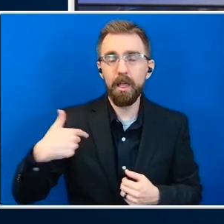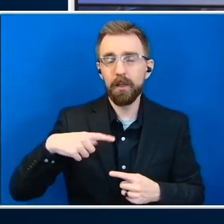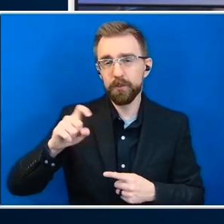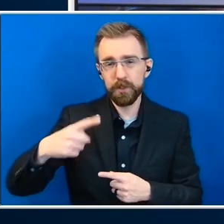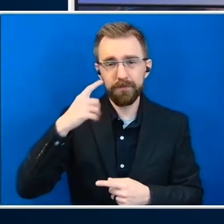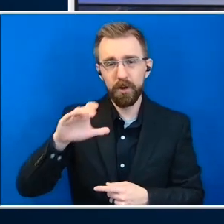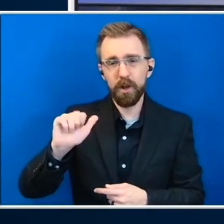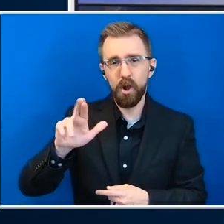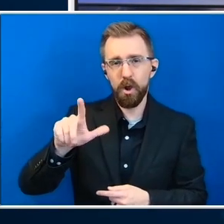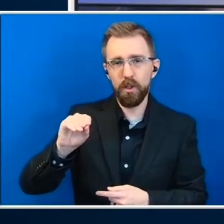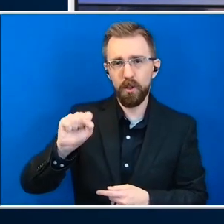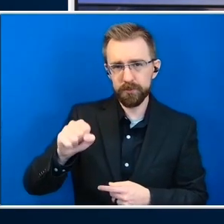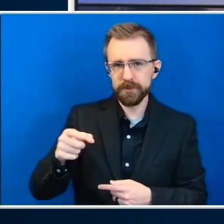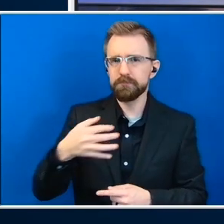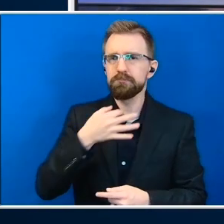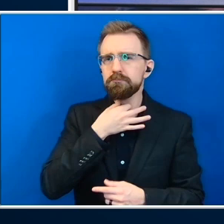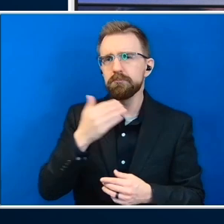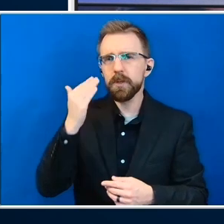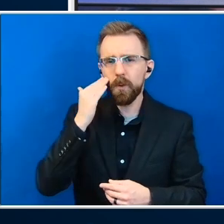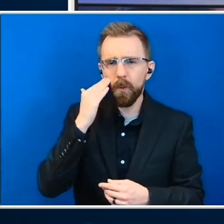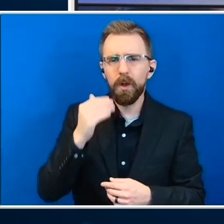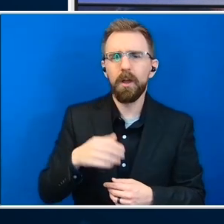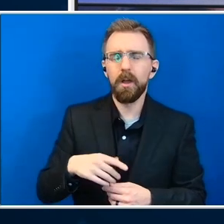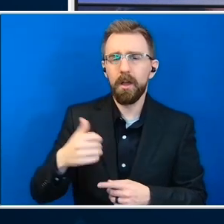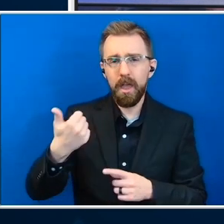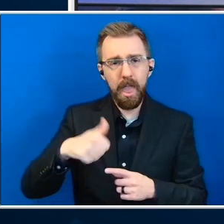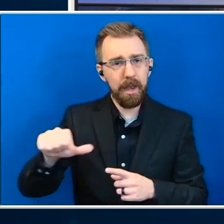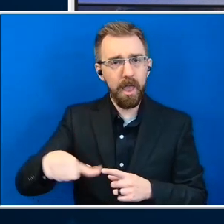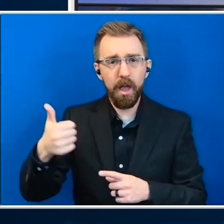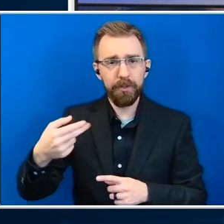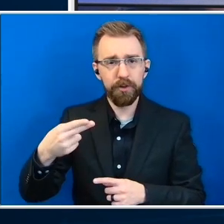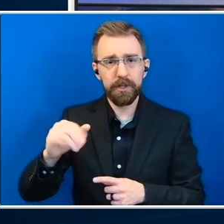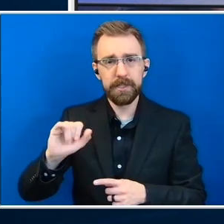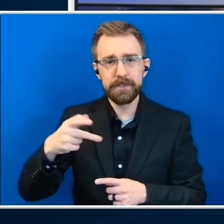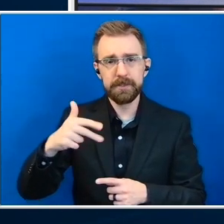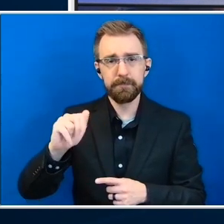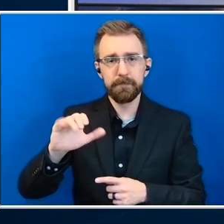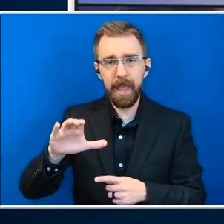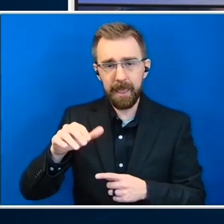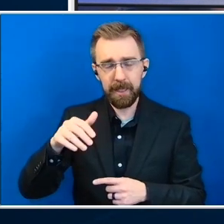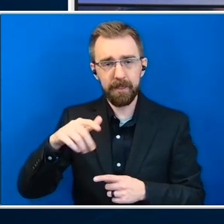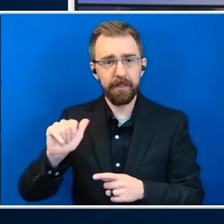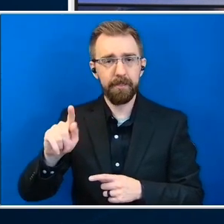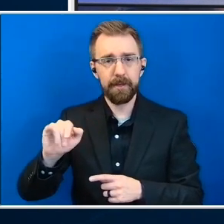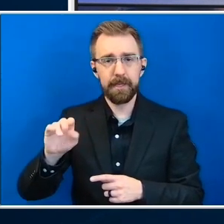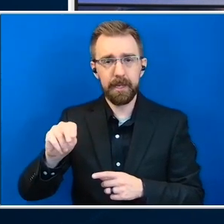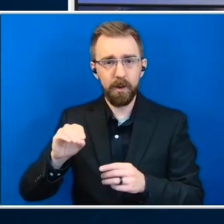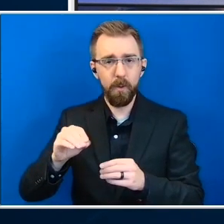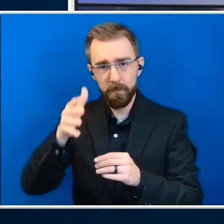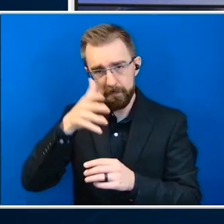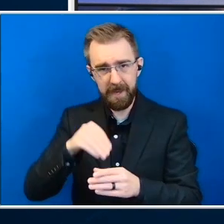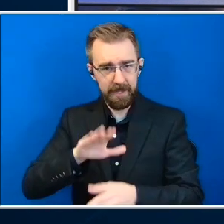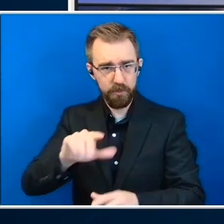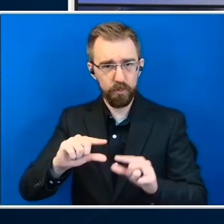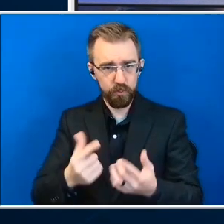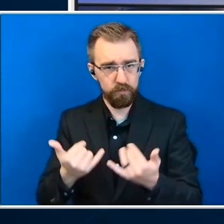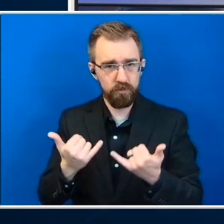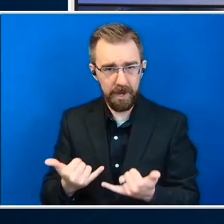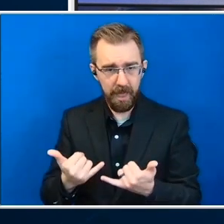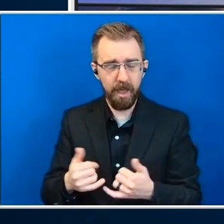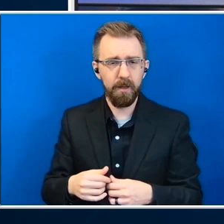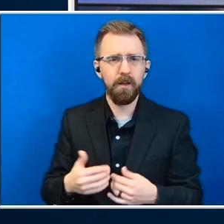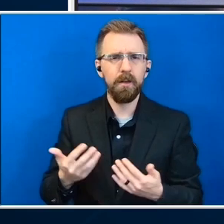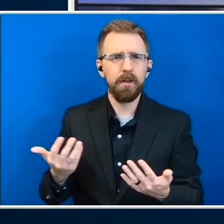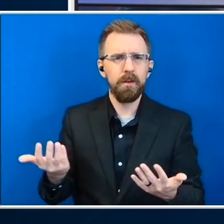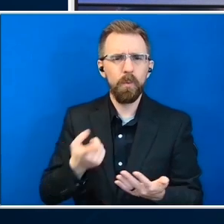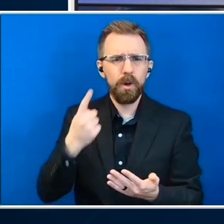to know, Carlos, are there any other Hispanic or Latino men in your support groups right now? And what do you think needs to happen to get